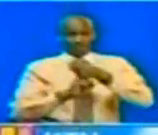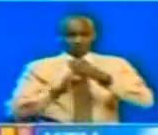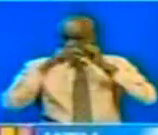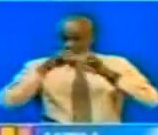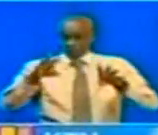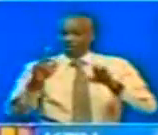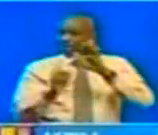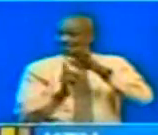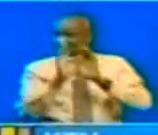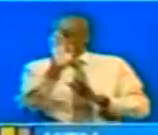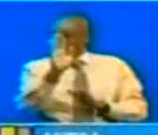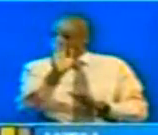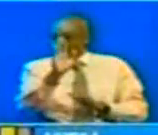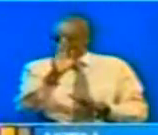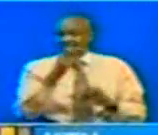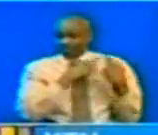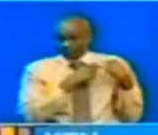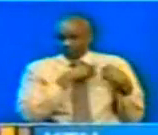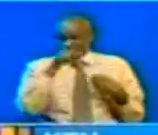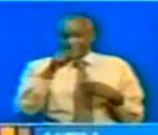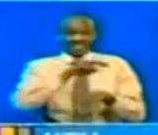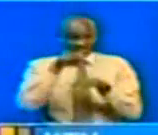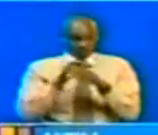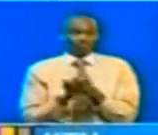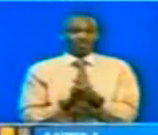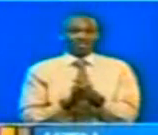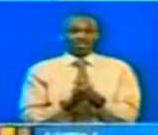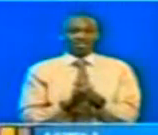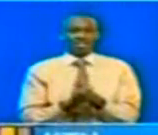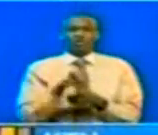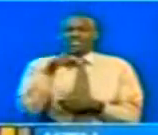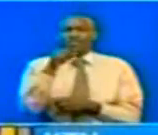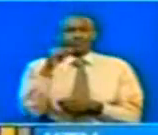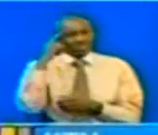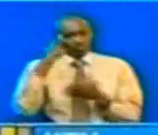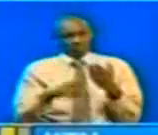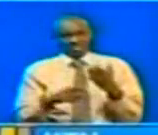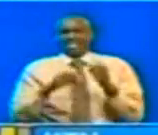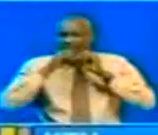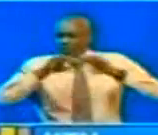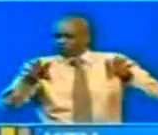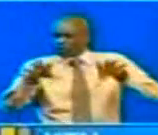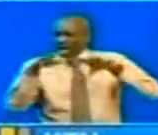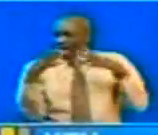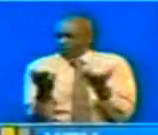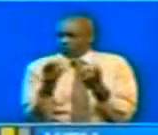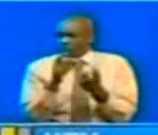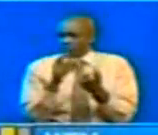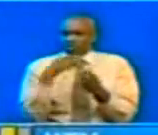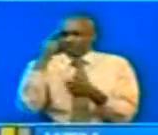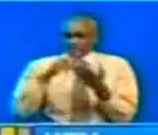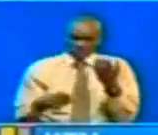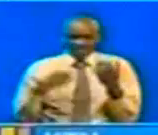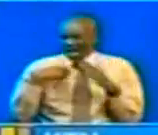your ministry being the custodian of that, at least at the national level. How would you rate devolution, specifically because we see all